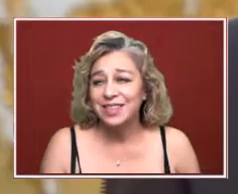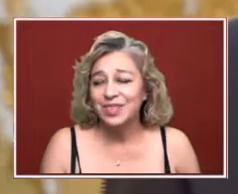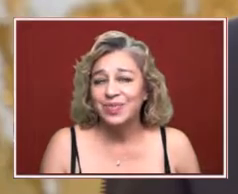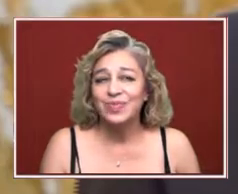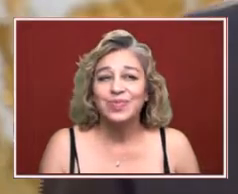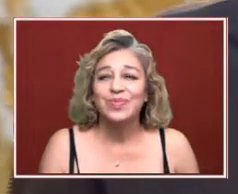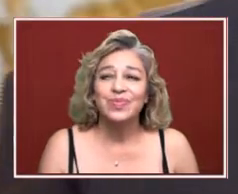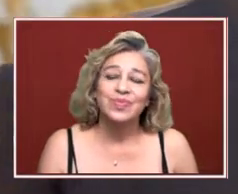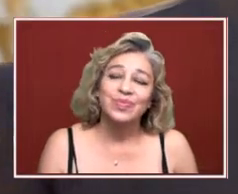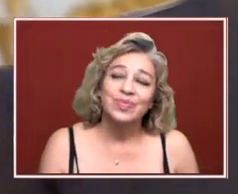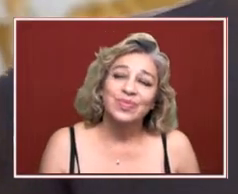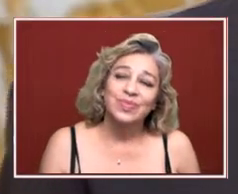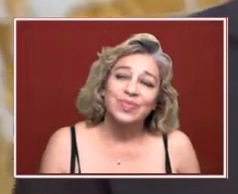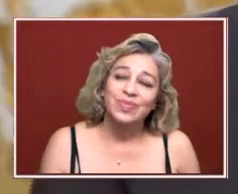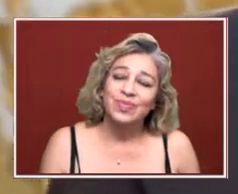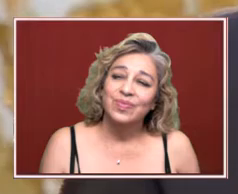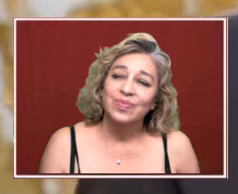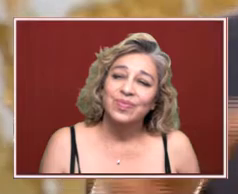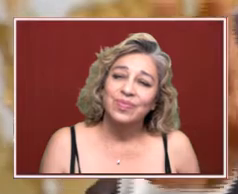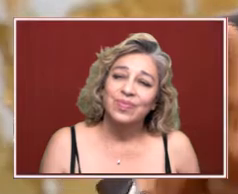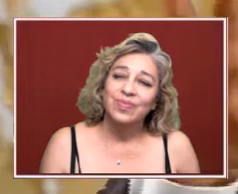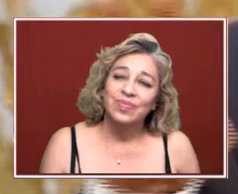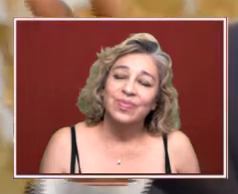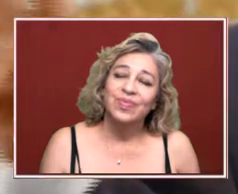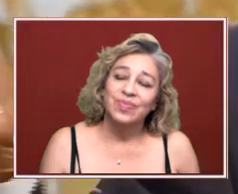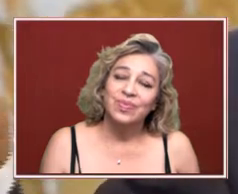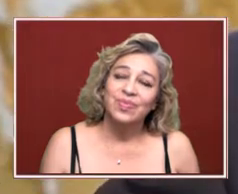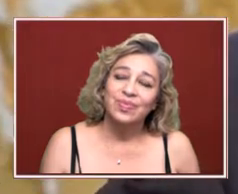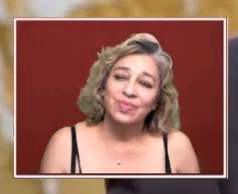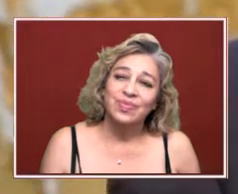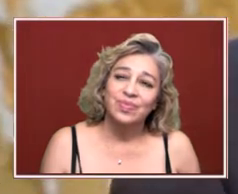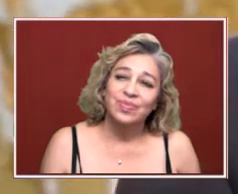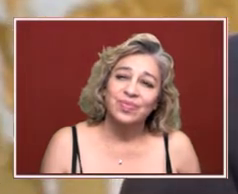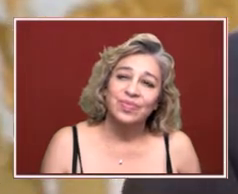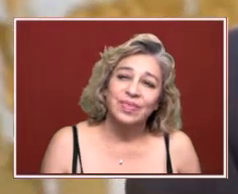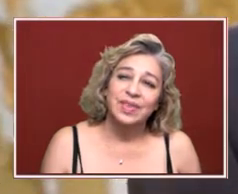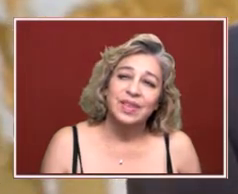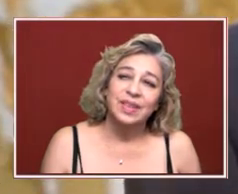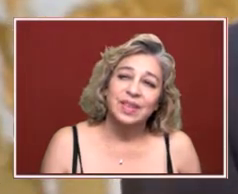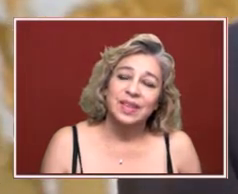ninis. Se acuñó esa frase.